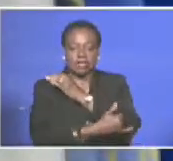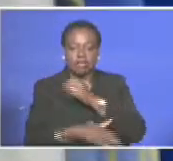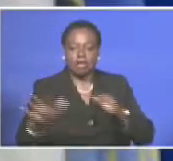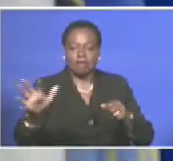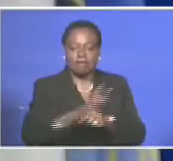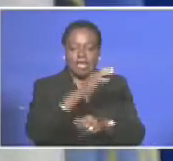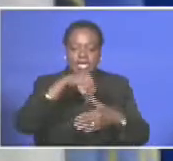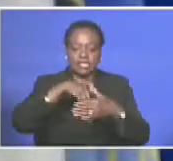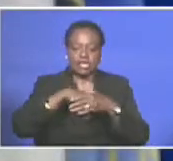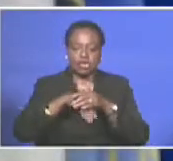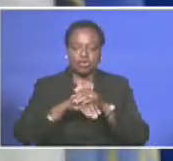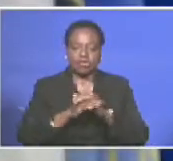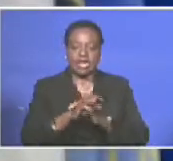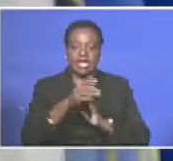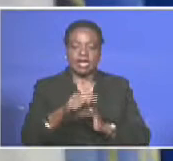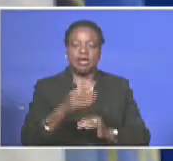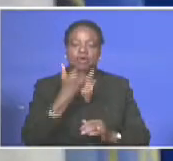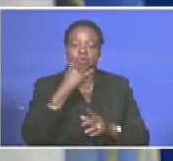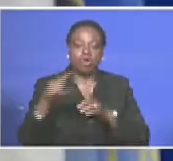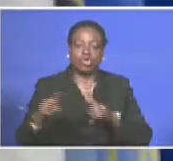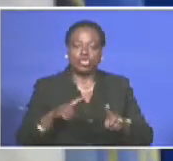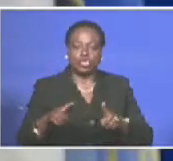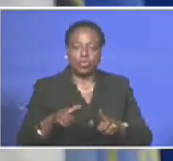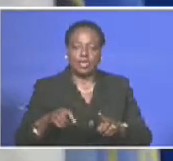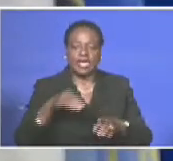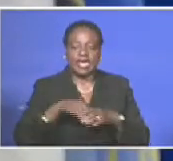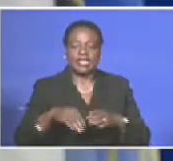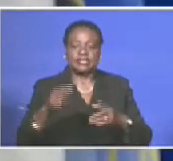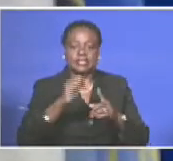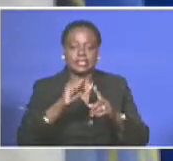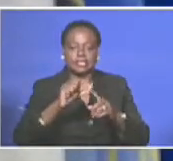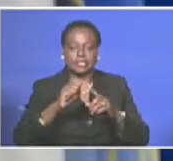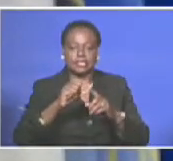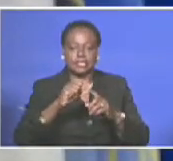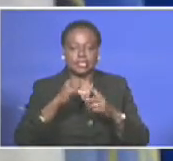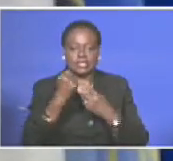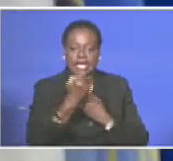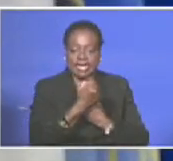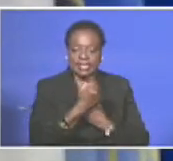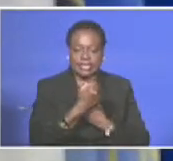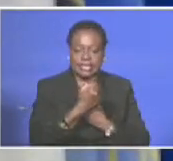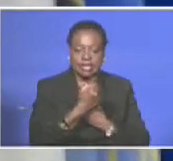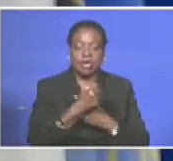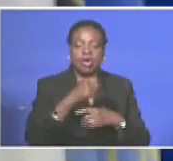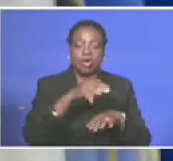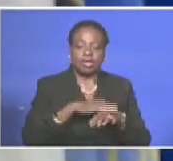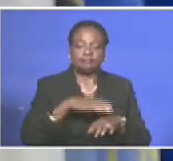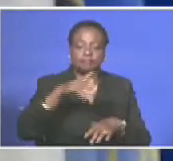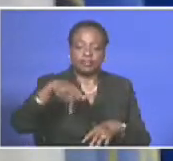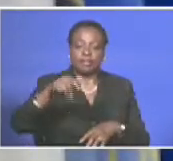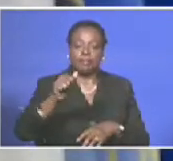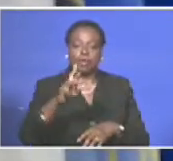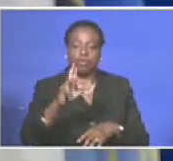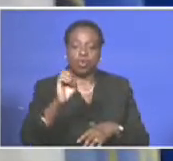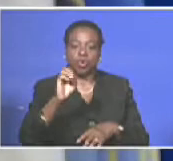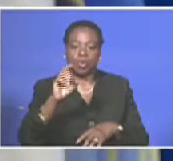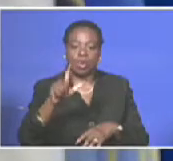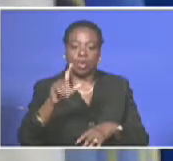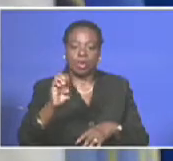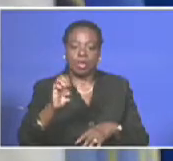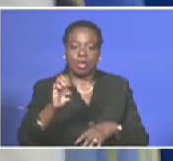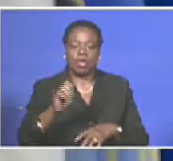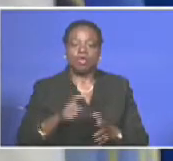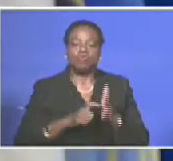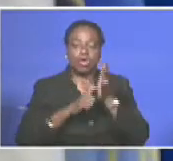Integrating an offender in society, as the case of parole, requires the work